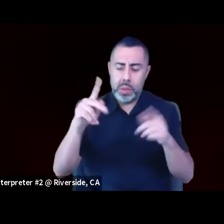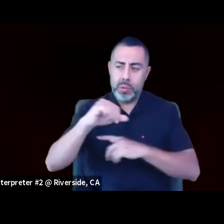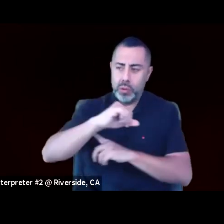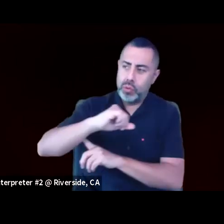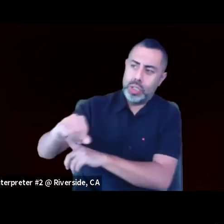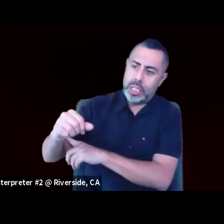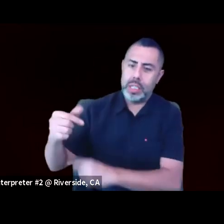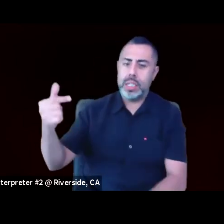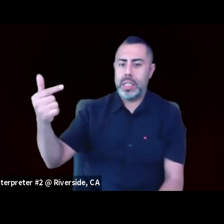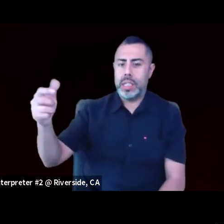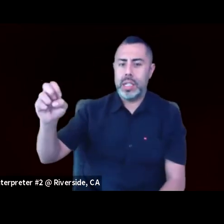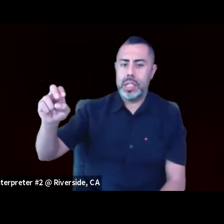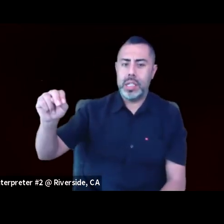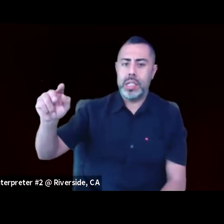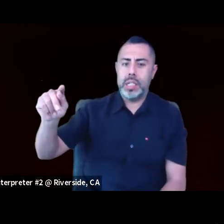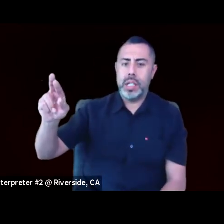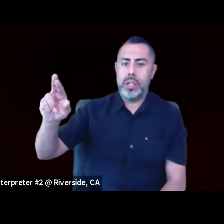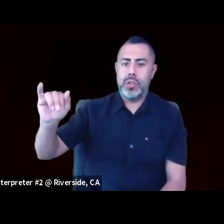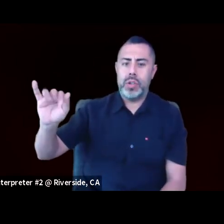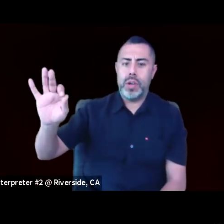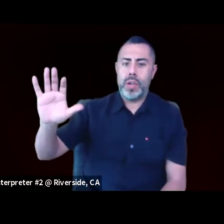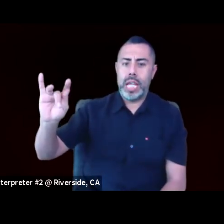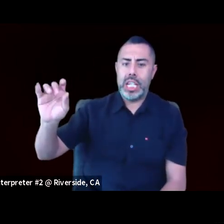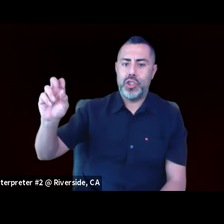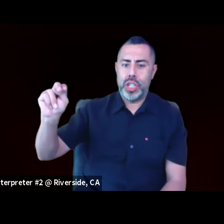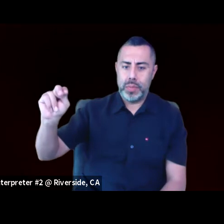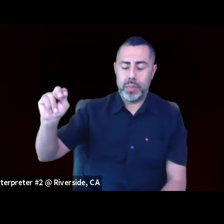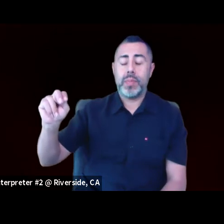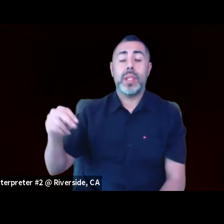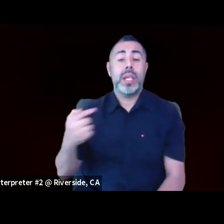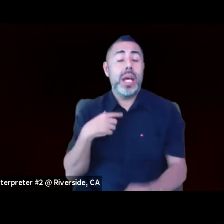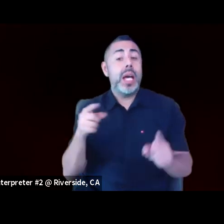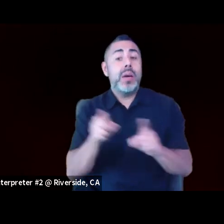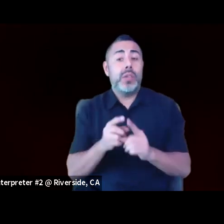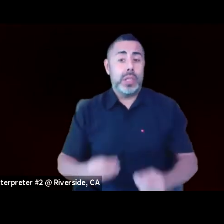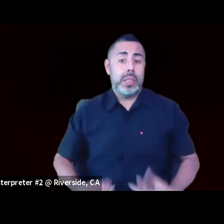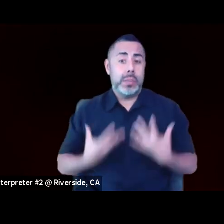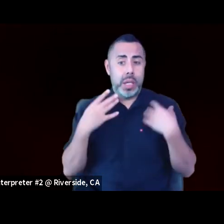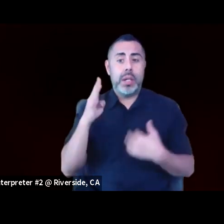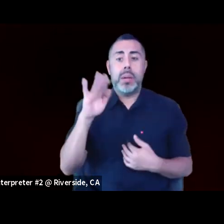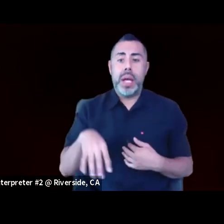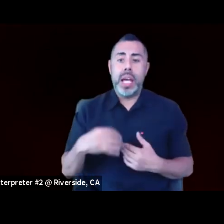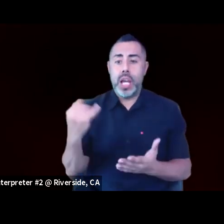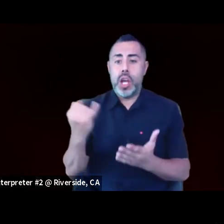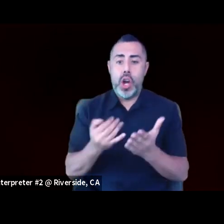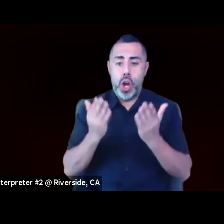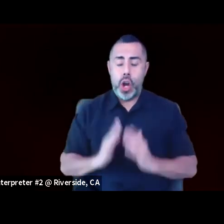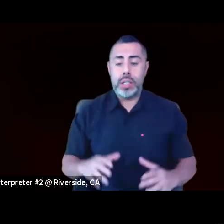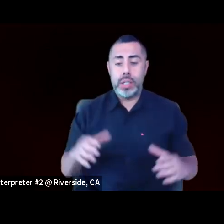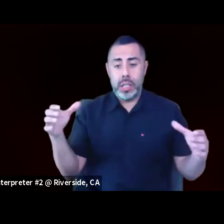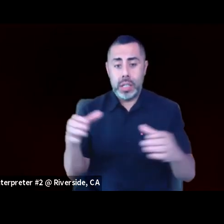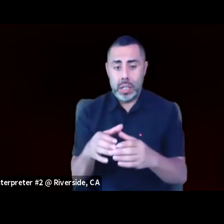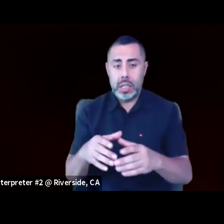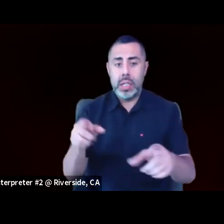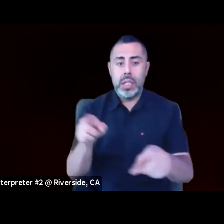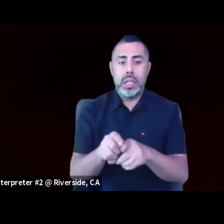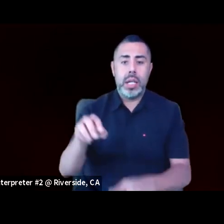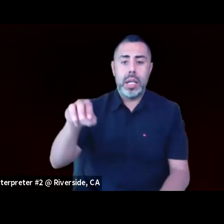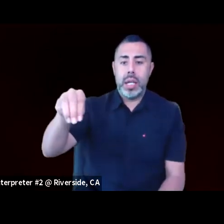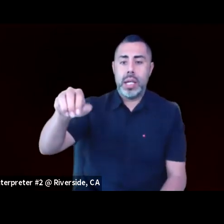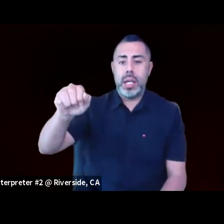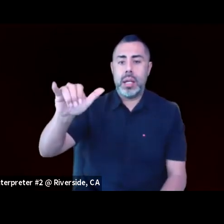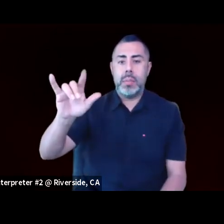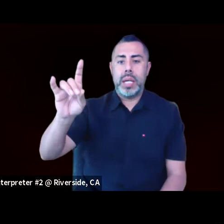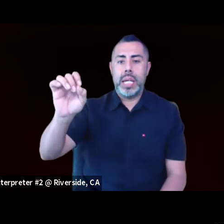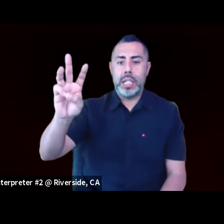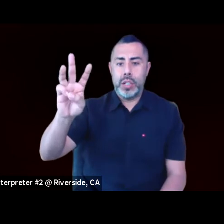I'm inspired by artist collectives like the Meidu Collective and 13P, and